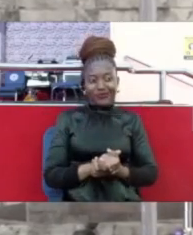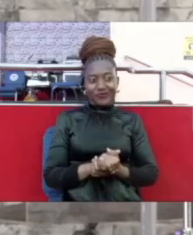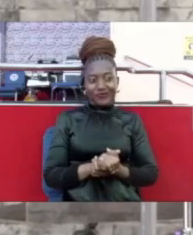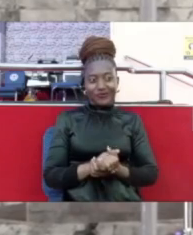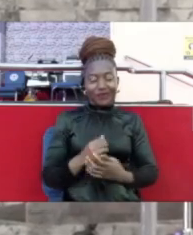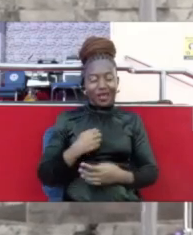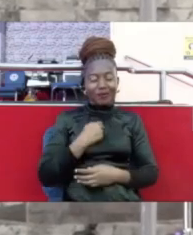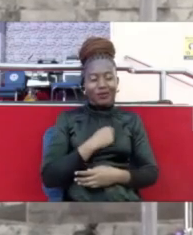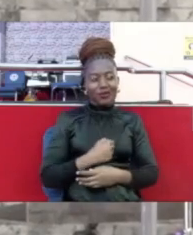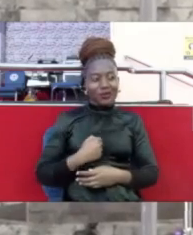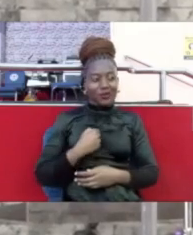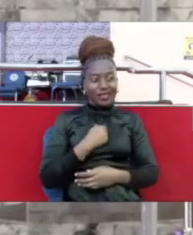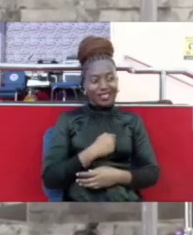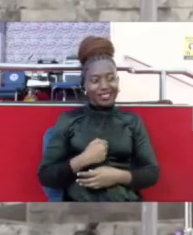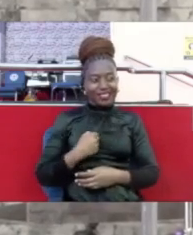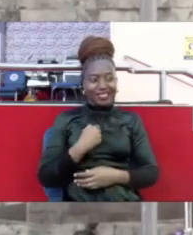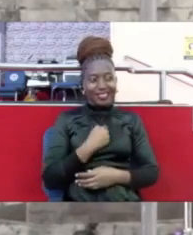I'm so sorry.